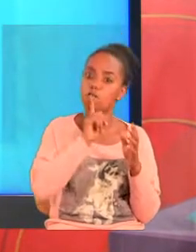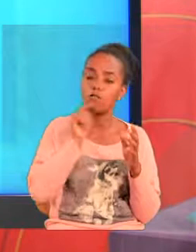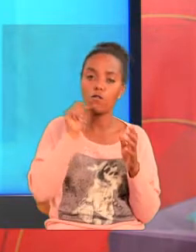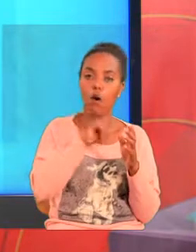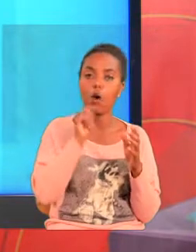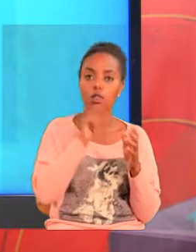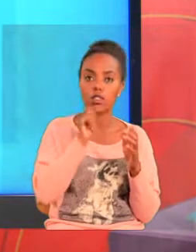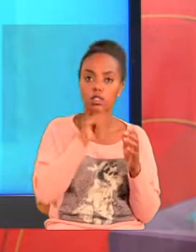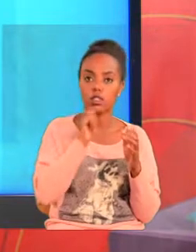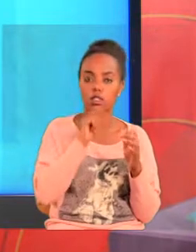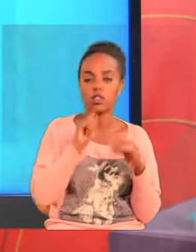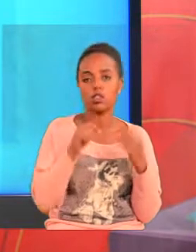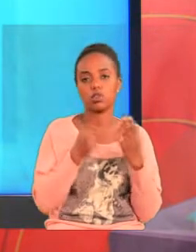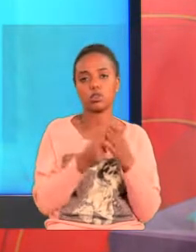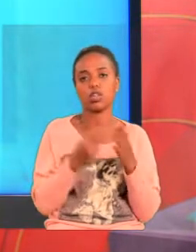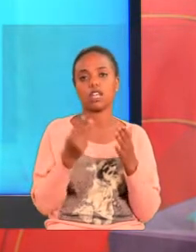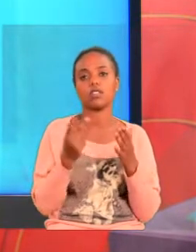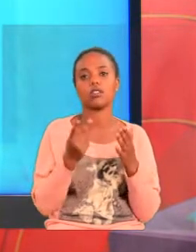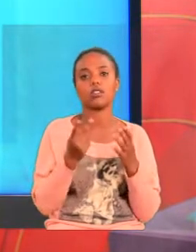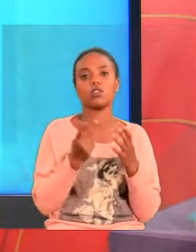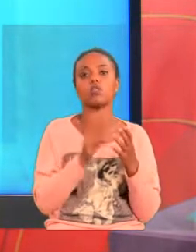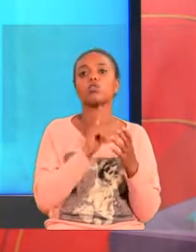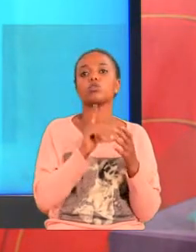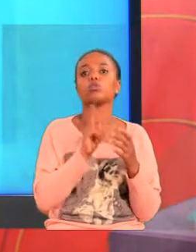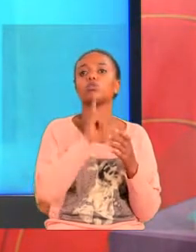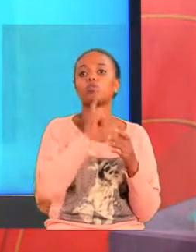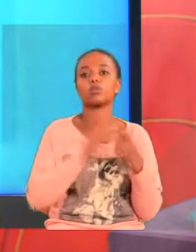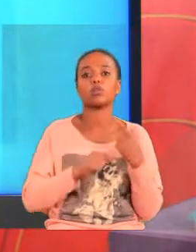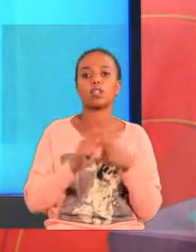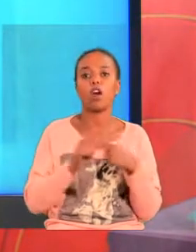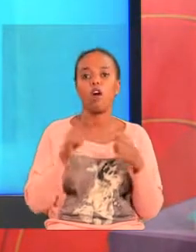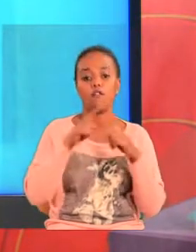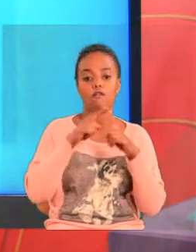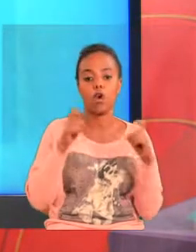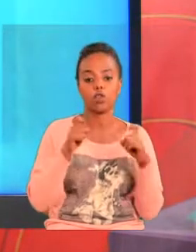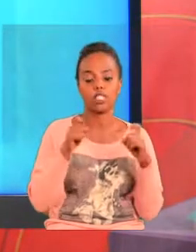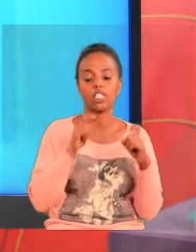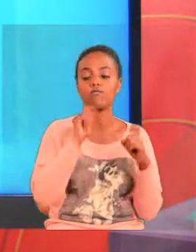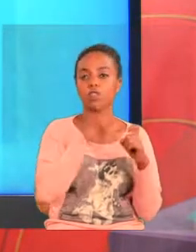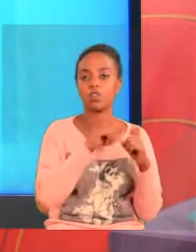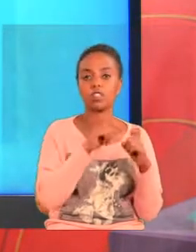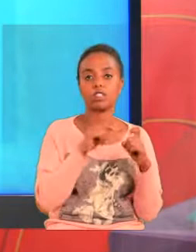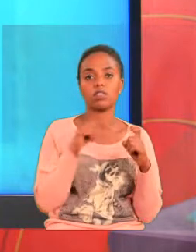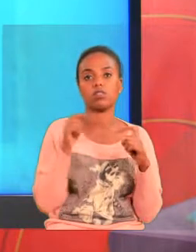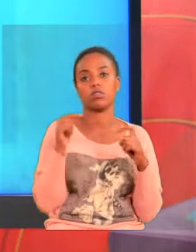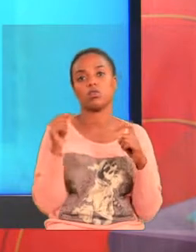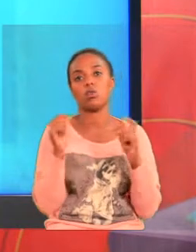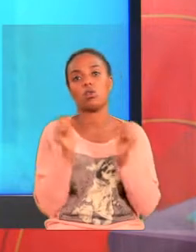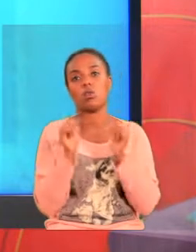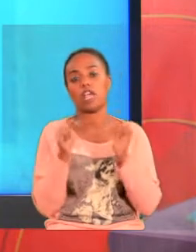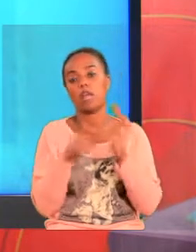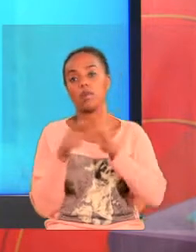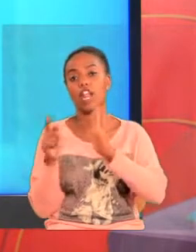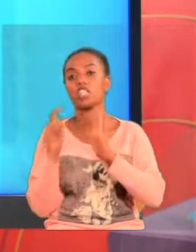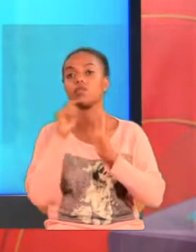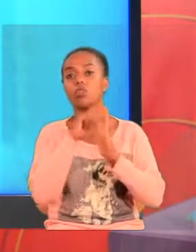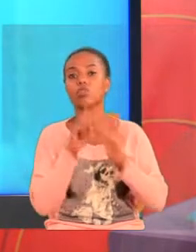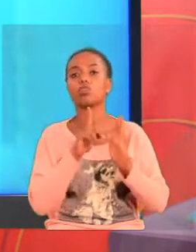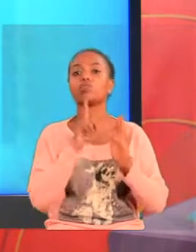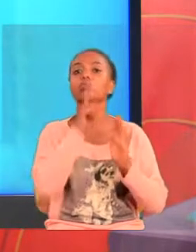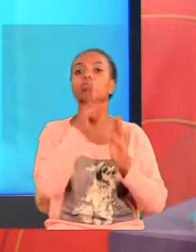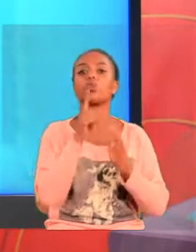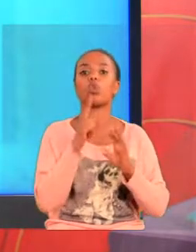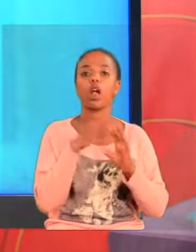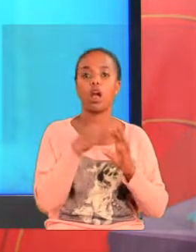that this proposition to be true. False implies false, gives you true. So P must be false. So its negation, P is true, is a